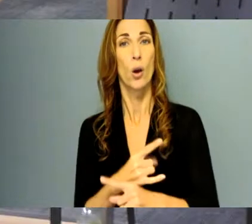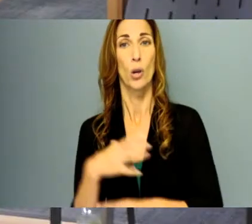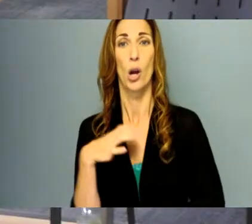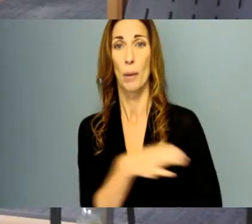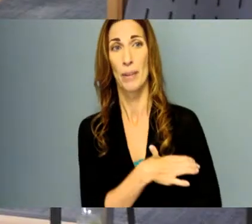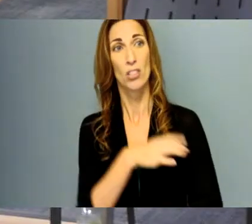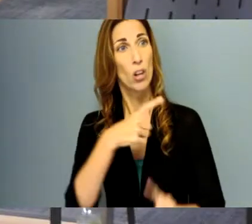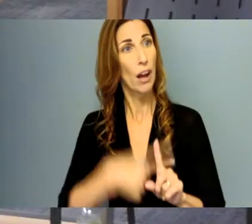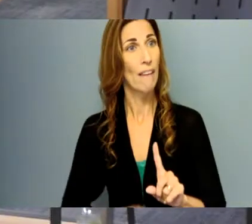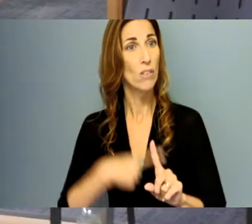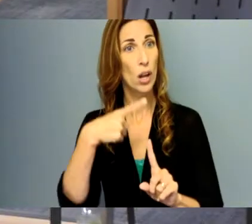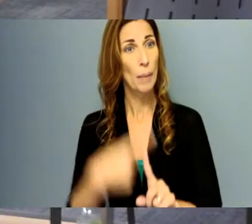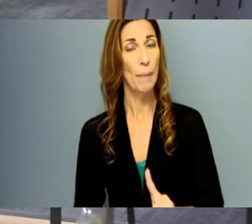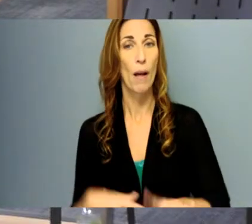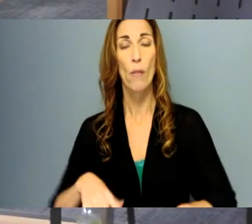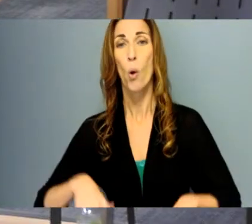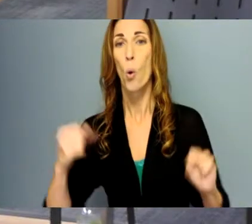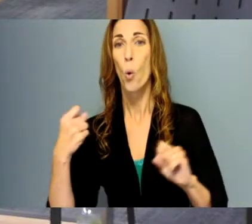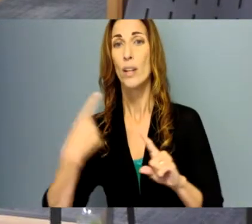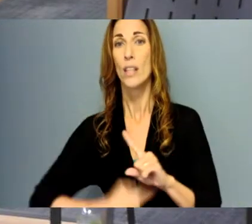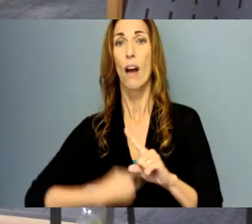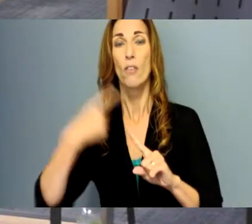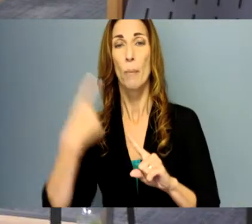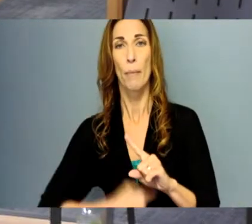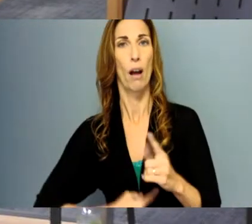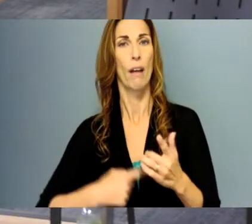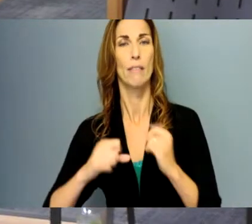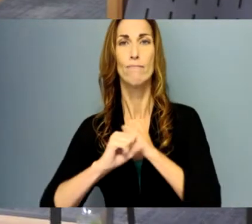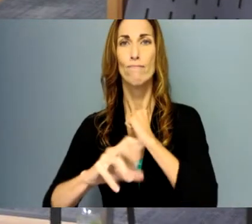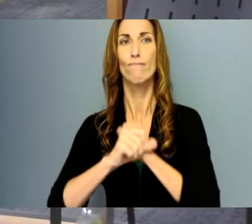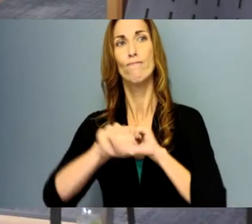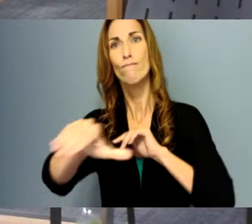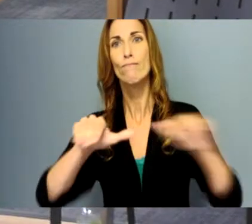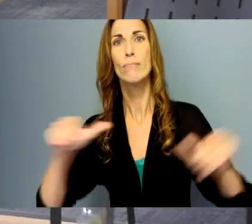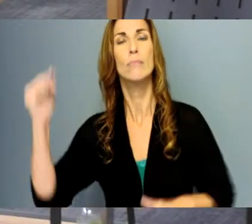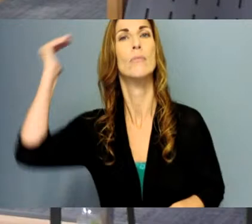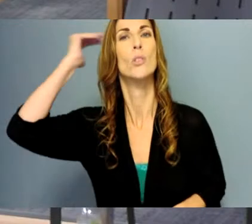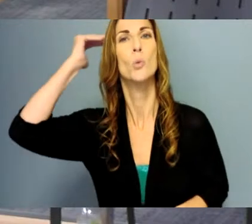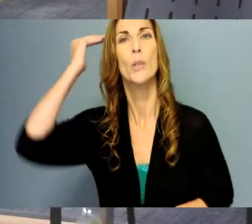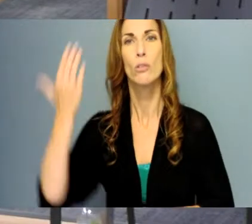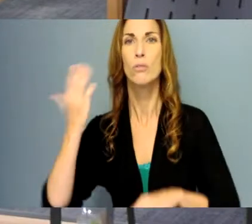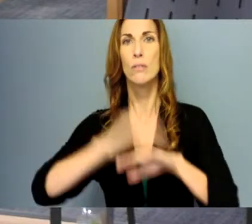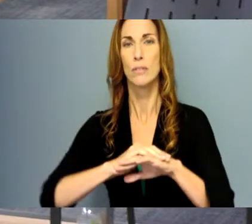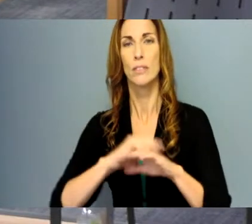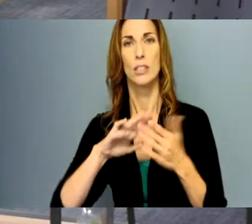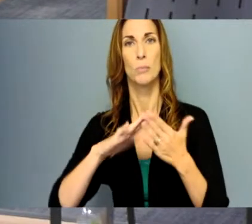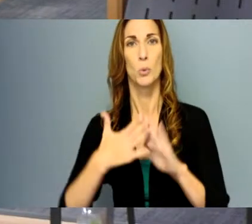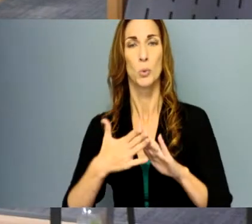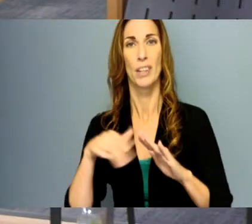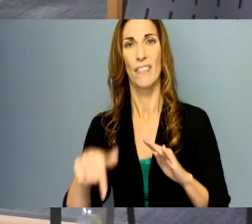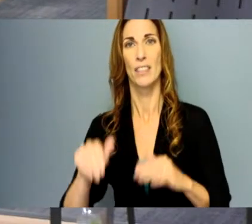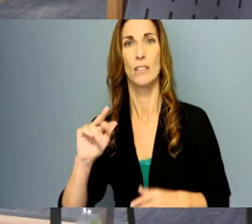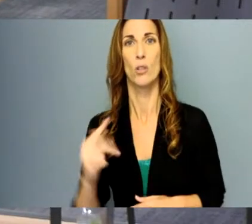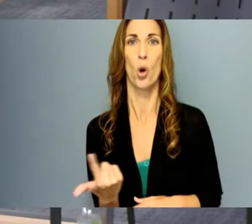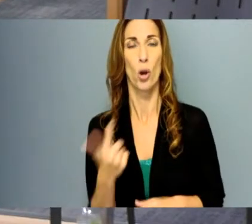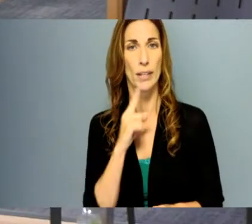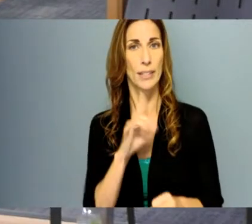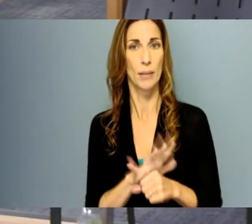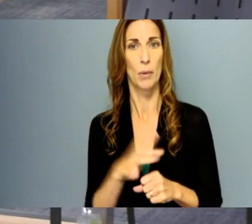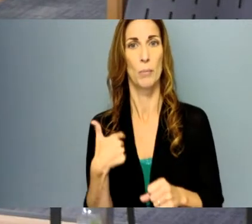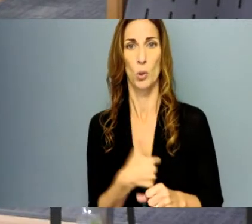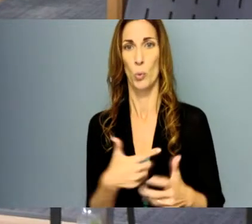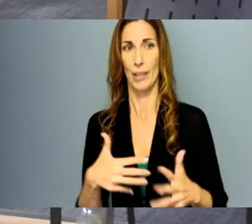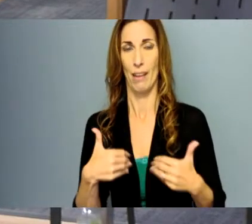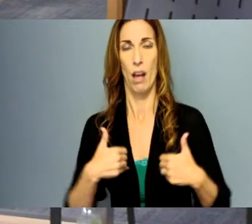month holds a monthly campaign to raise awareness in the community, and this is the August commitment that we have